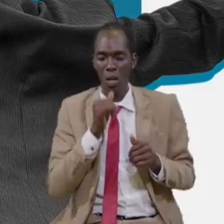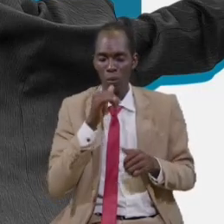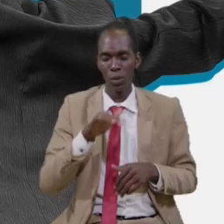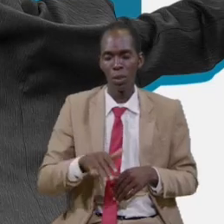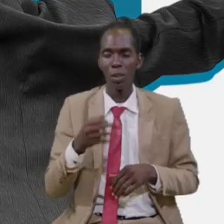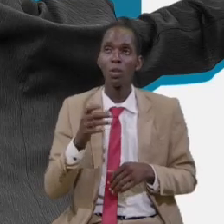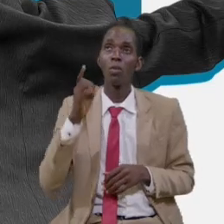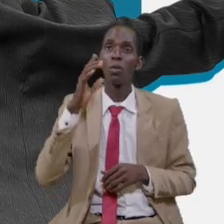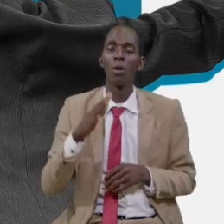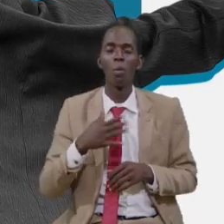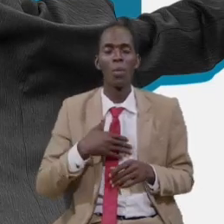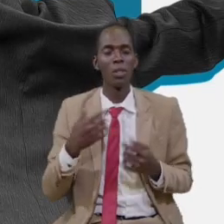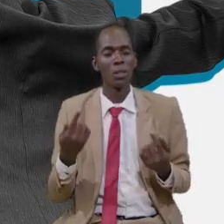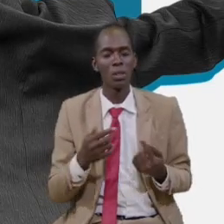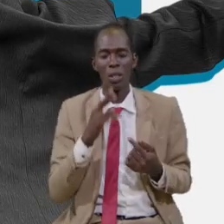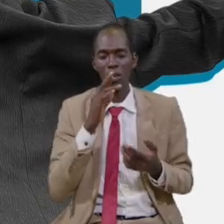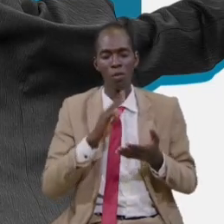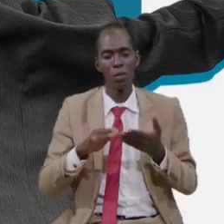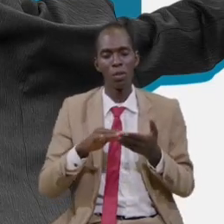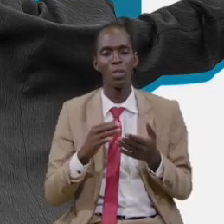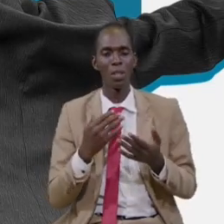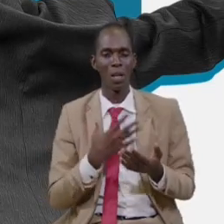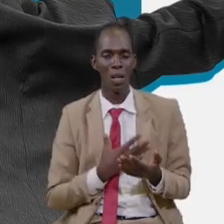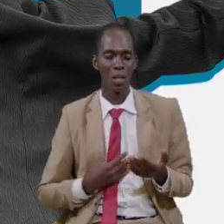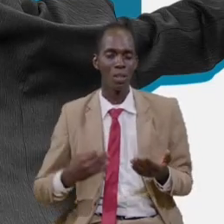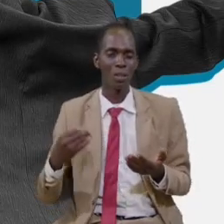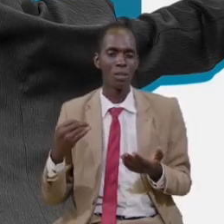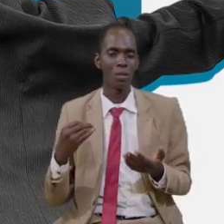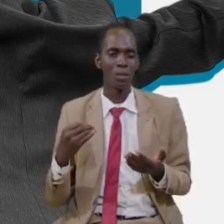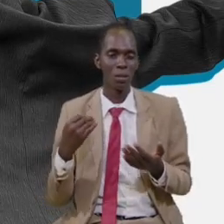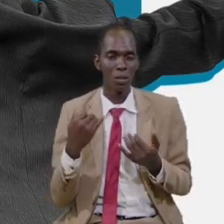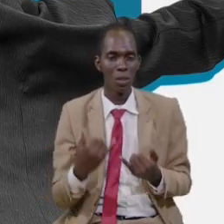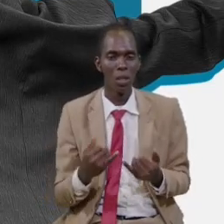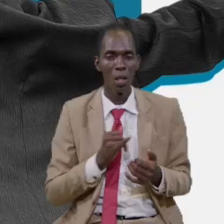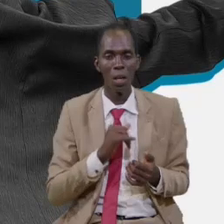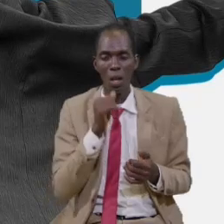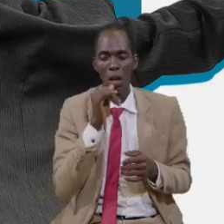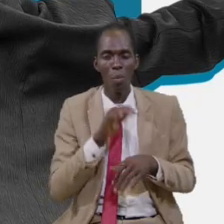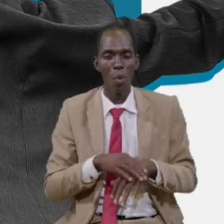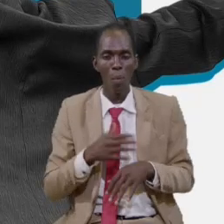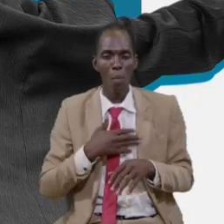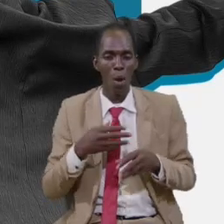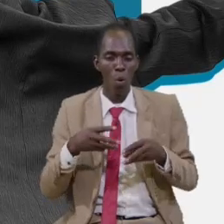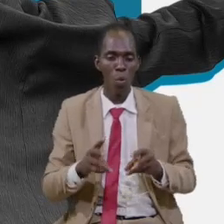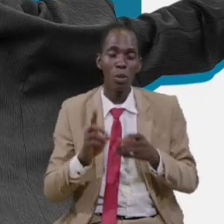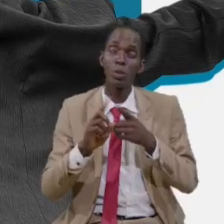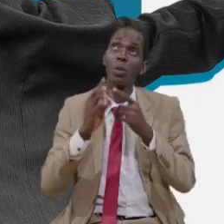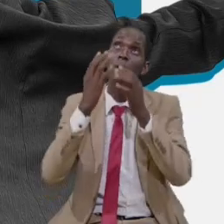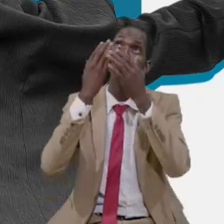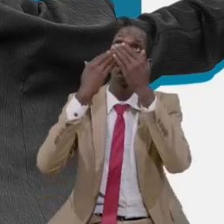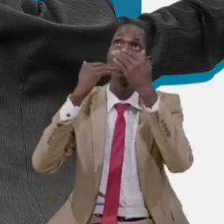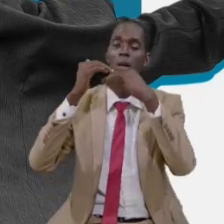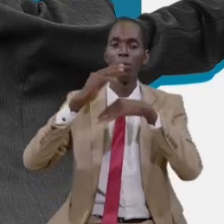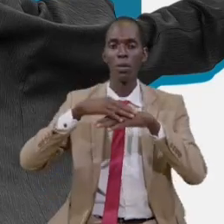born again. Now I am on my way to heaven. Let's remember the lunch hour with Jesus,